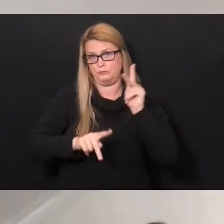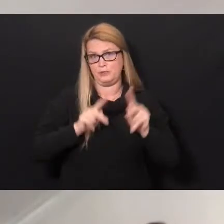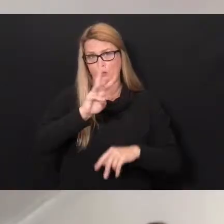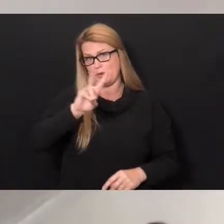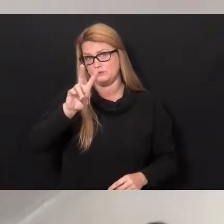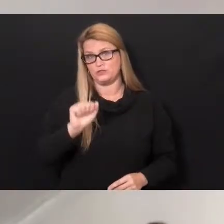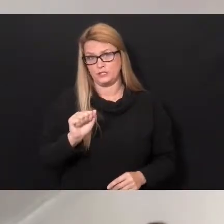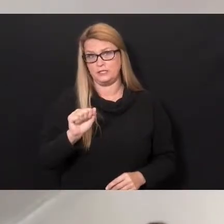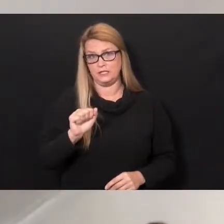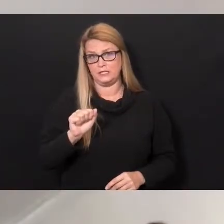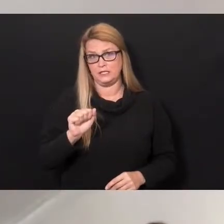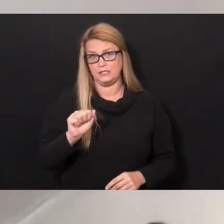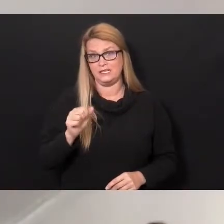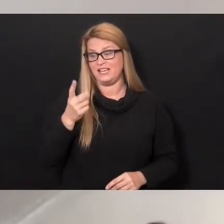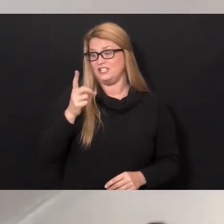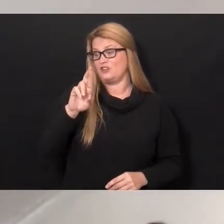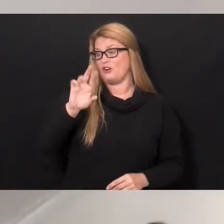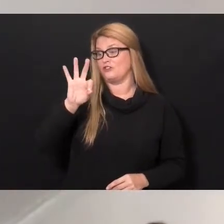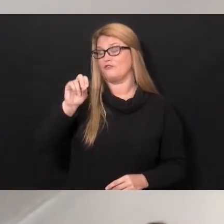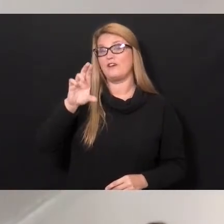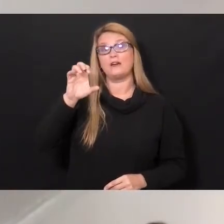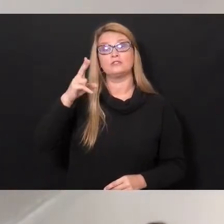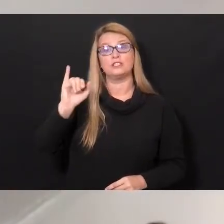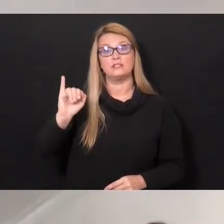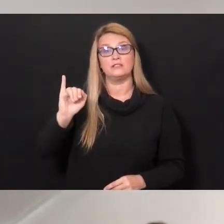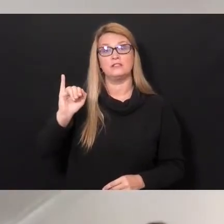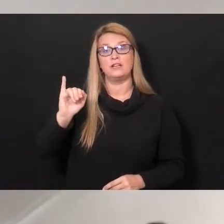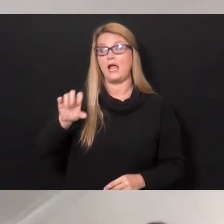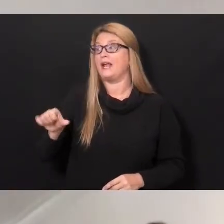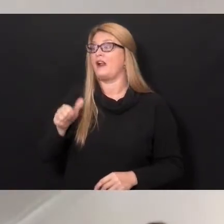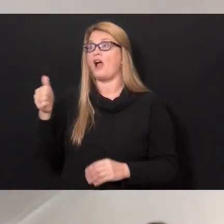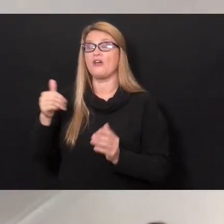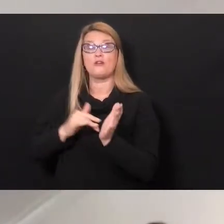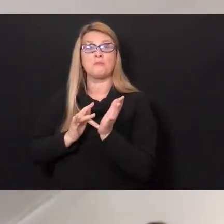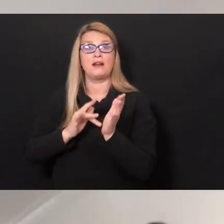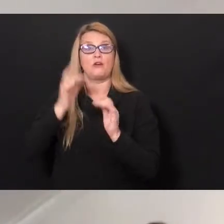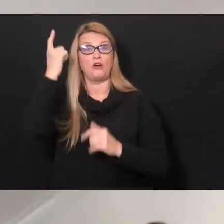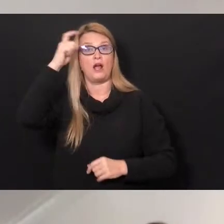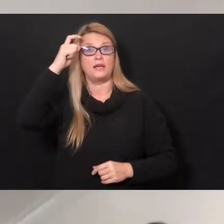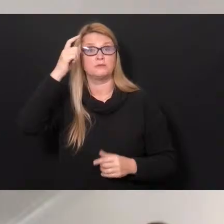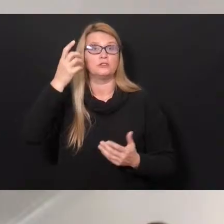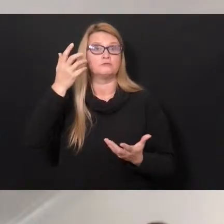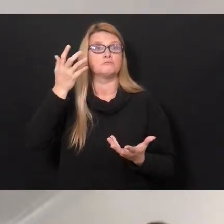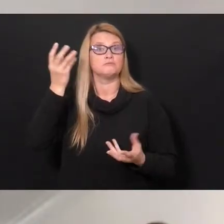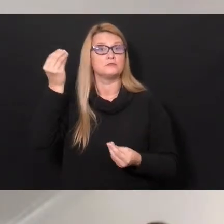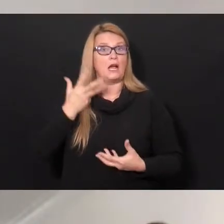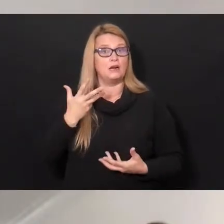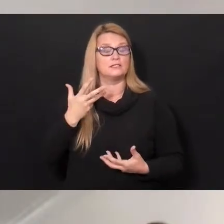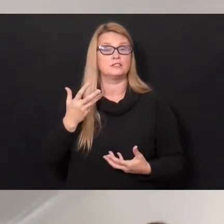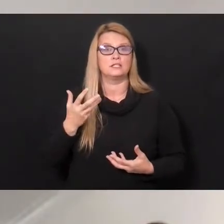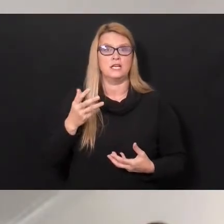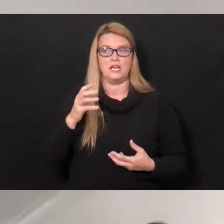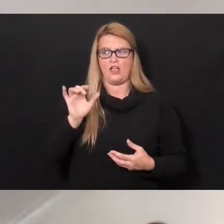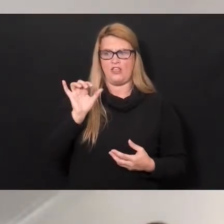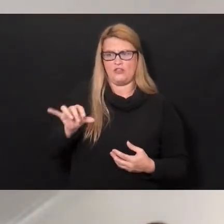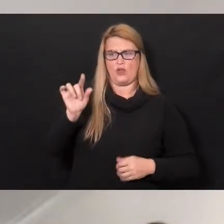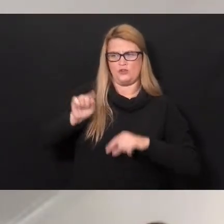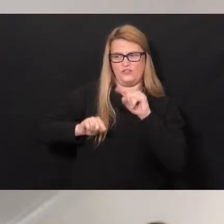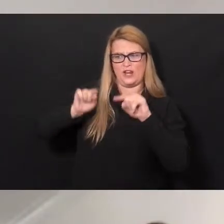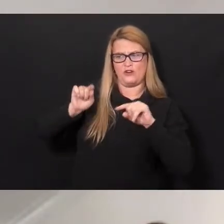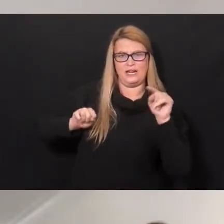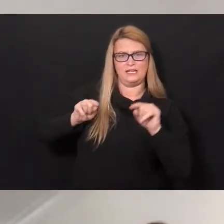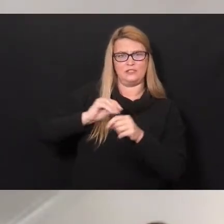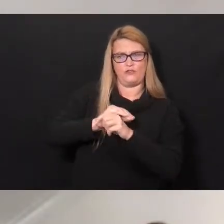because as Dr. Fauci says and other people, that the way that these variants, these